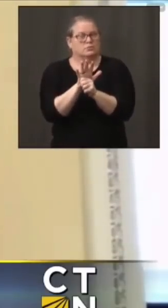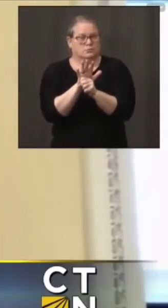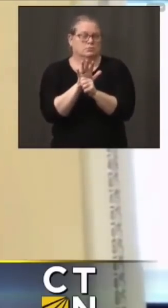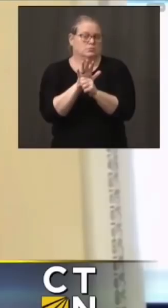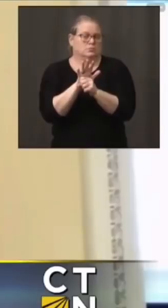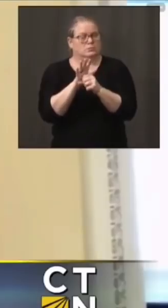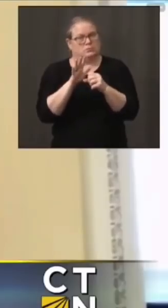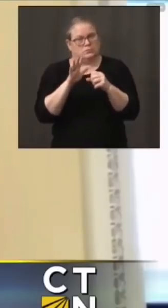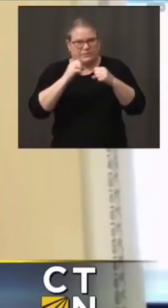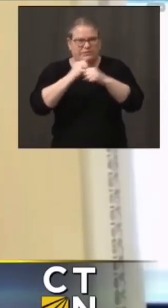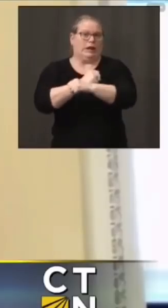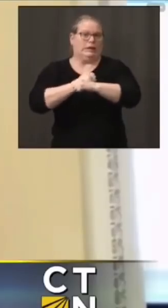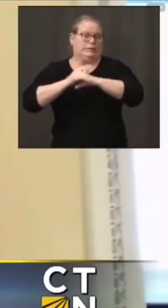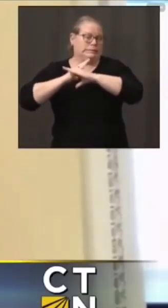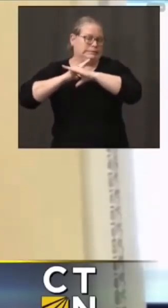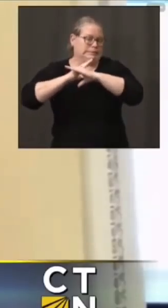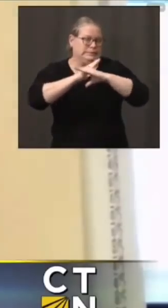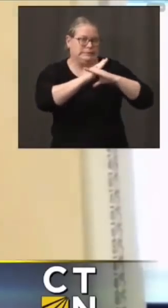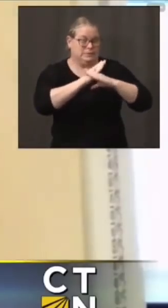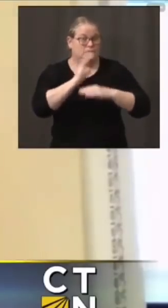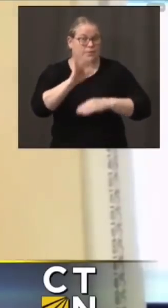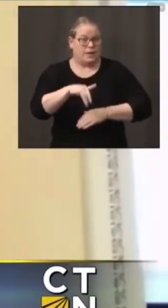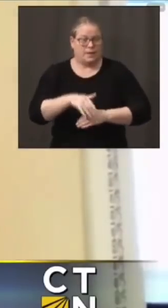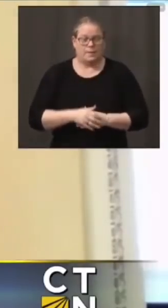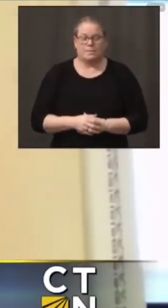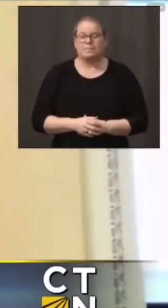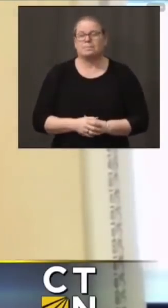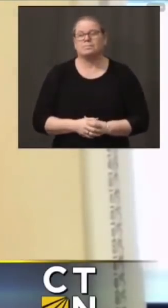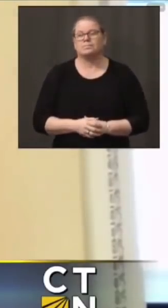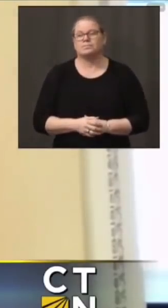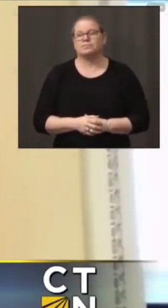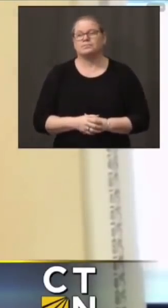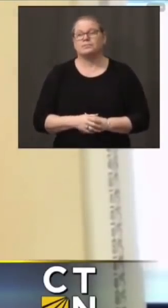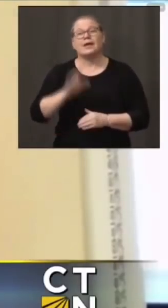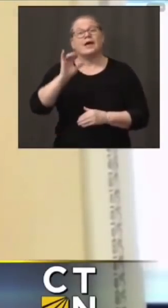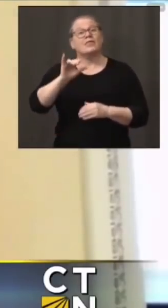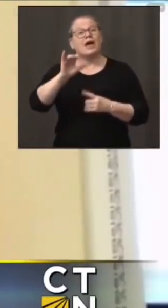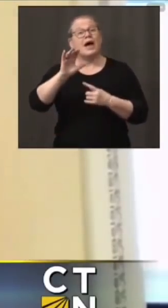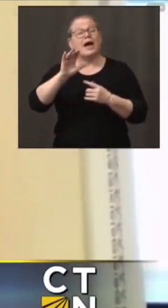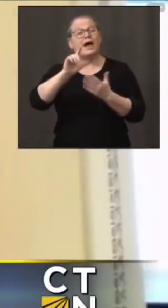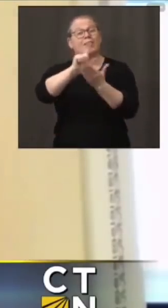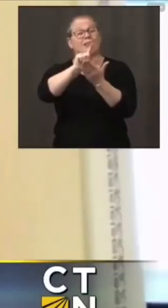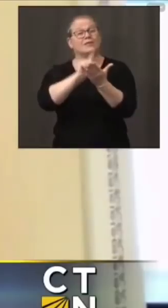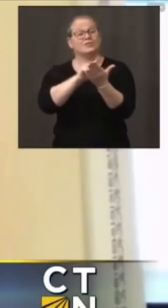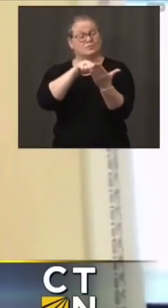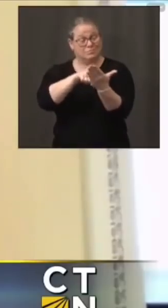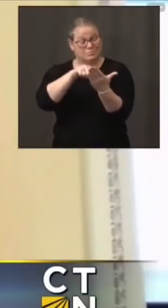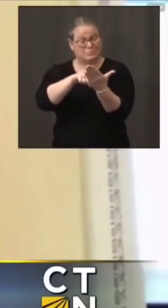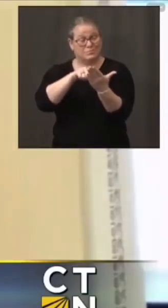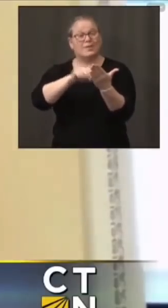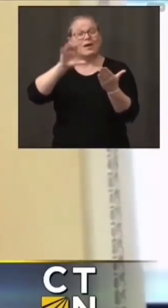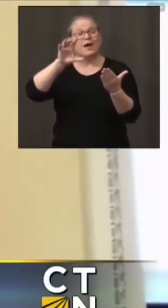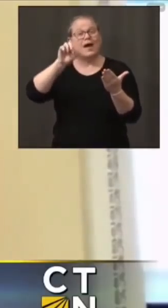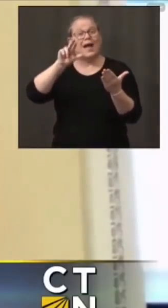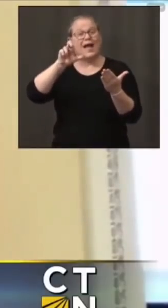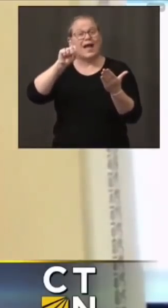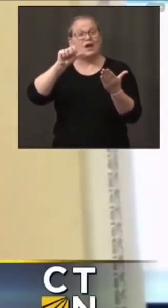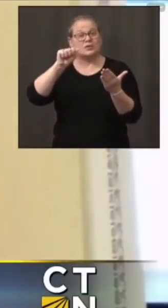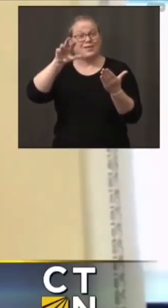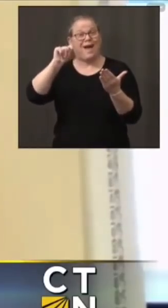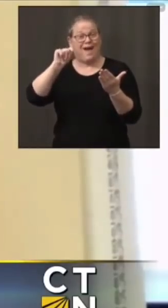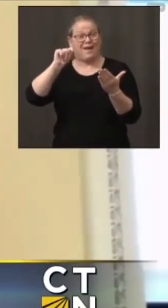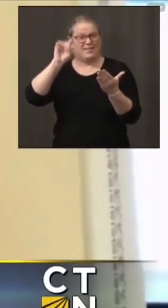The bill that was before us with the CARES Act, look, we secured critical help, I believe,